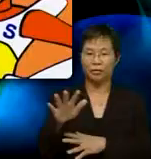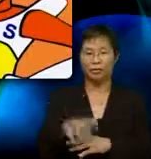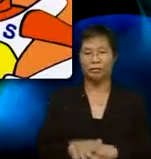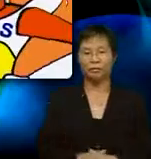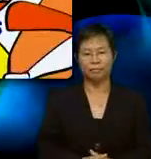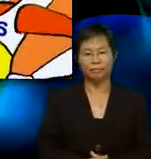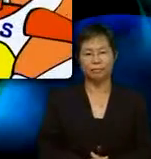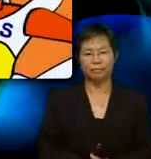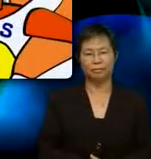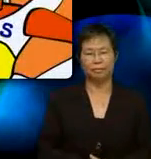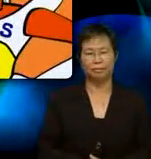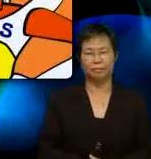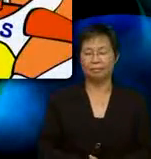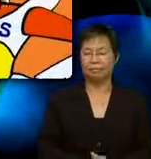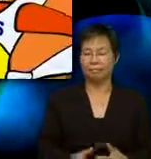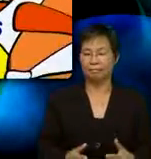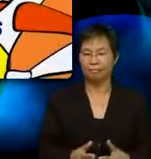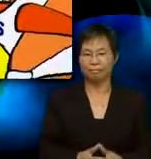55.